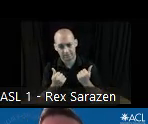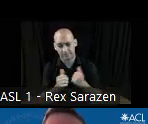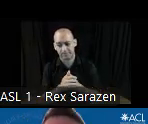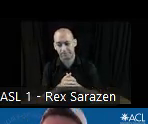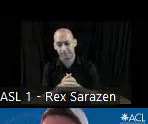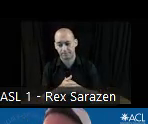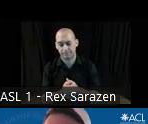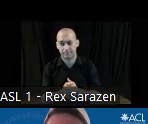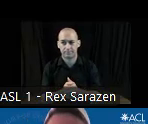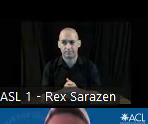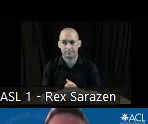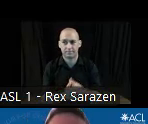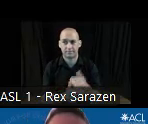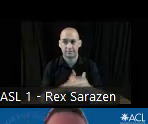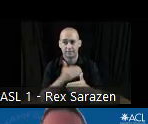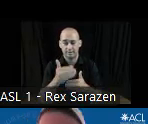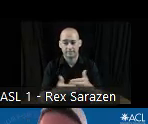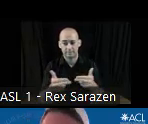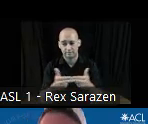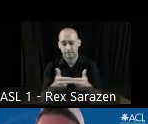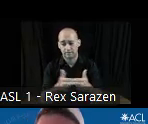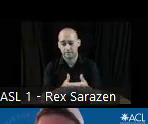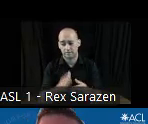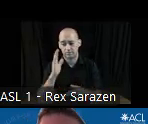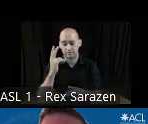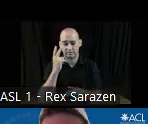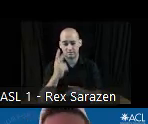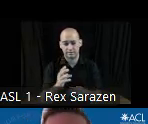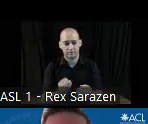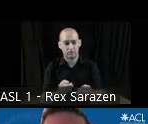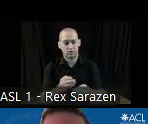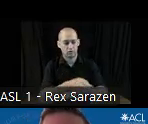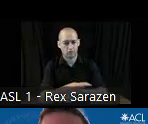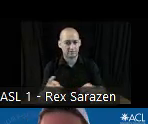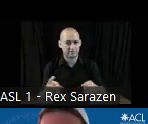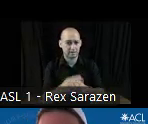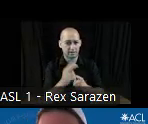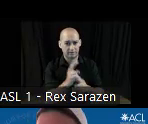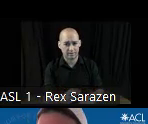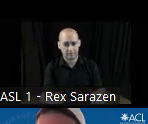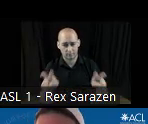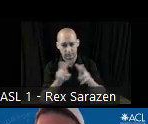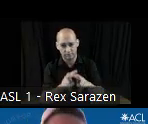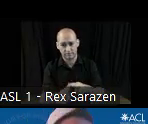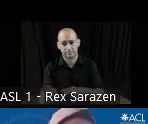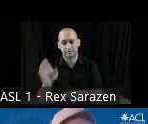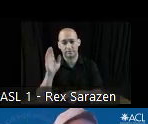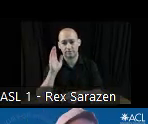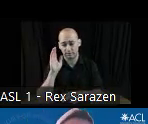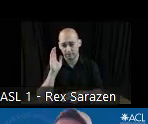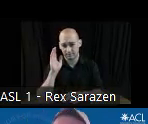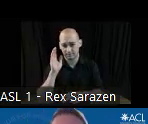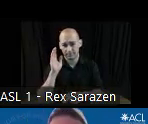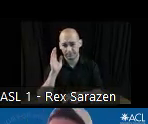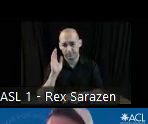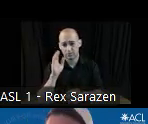the next slide, you'll see our cross-cutting values. So as we're